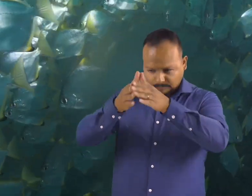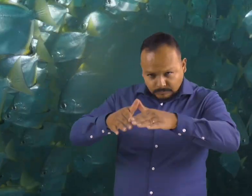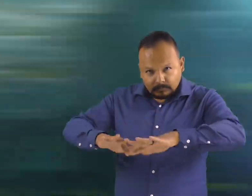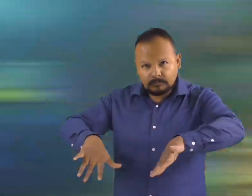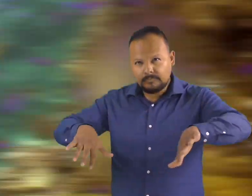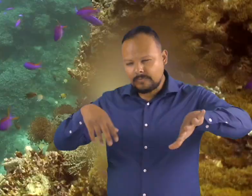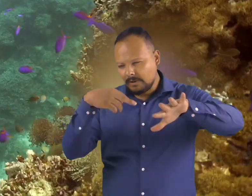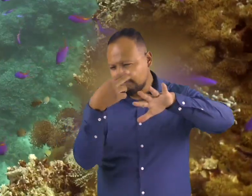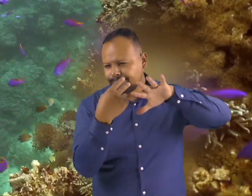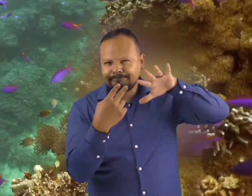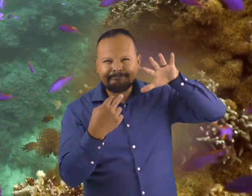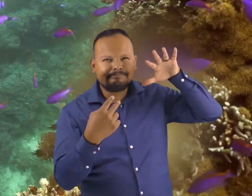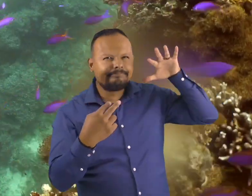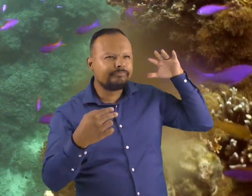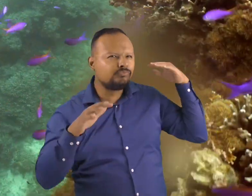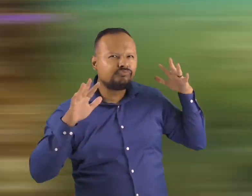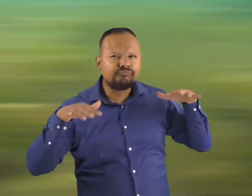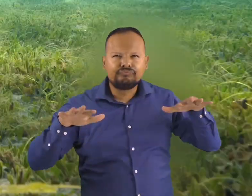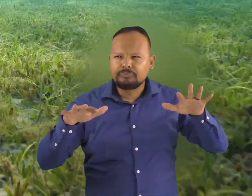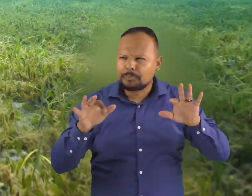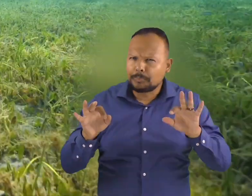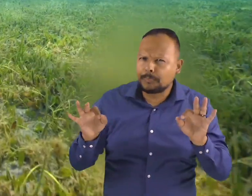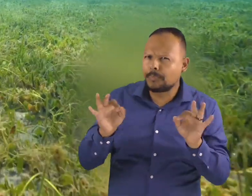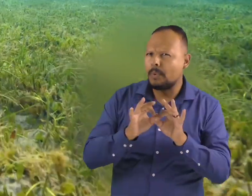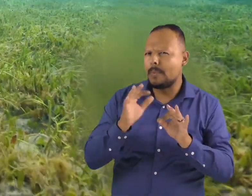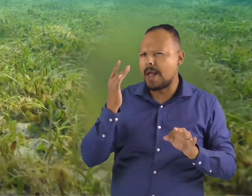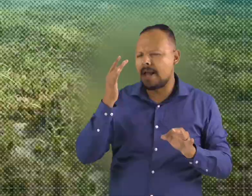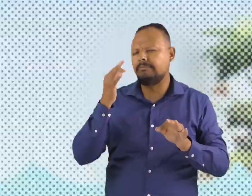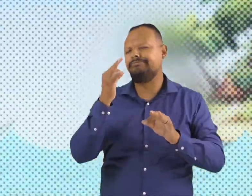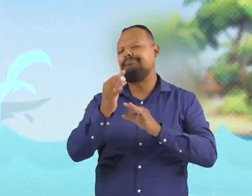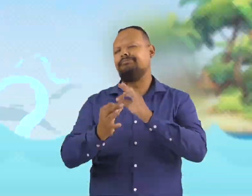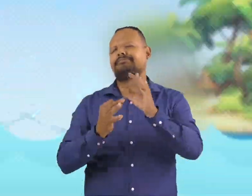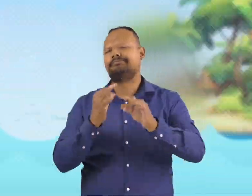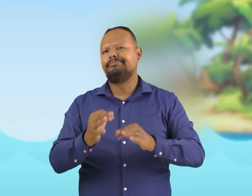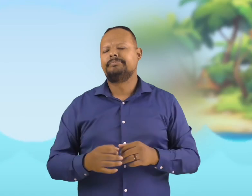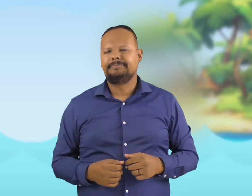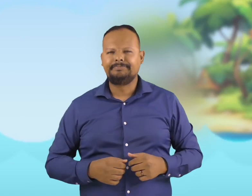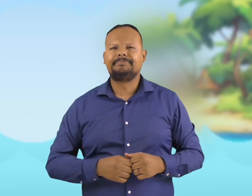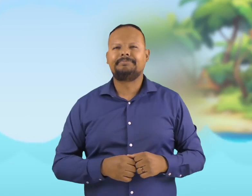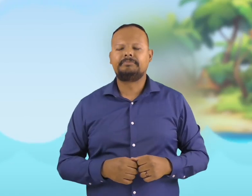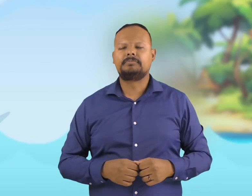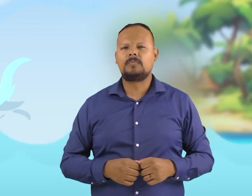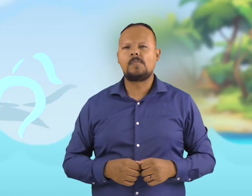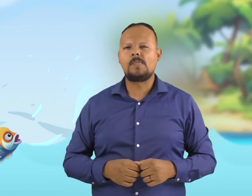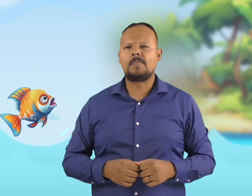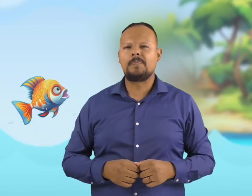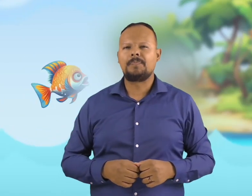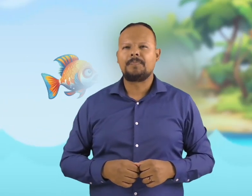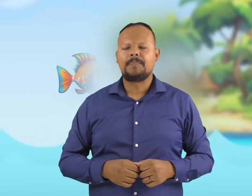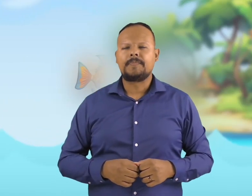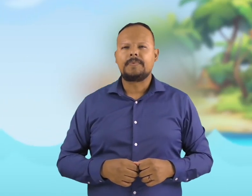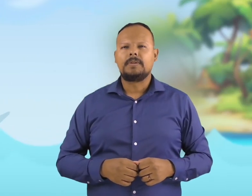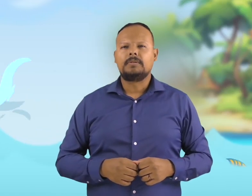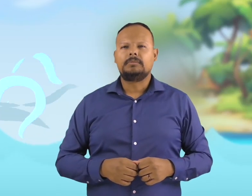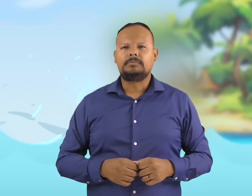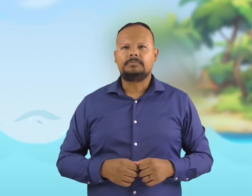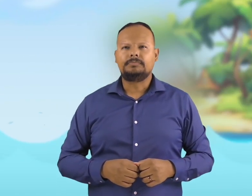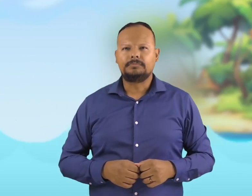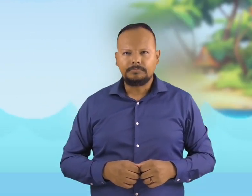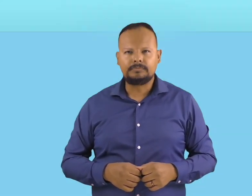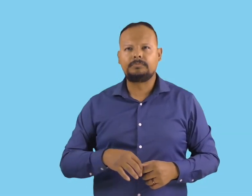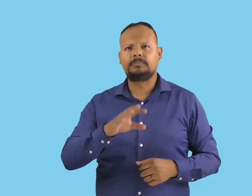dive into why oceans are so important. So, why are oceans important?